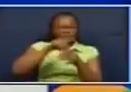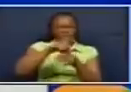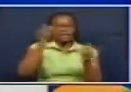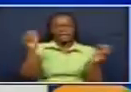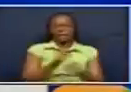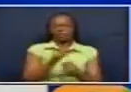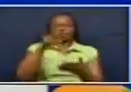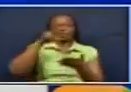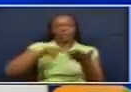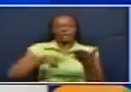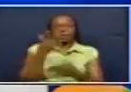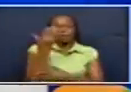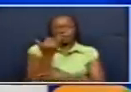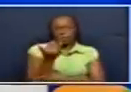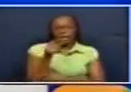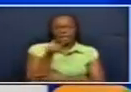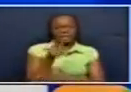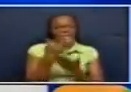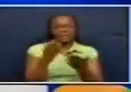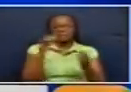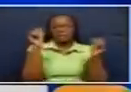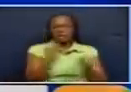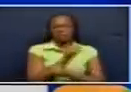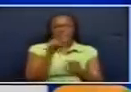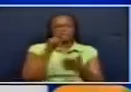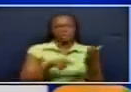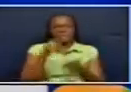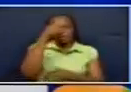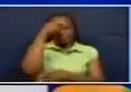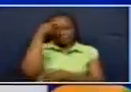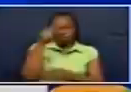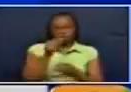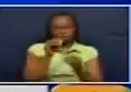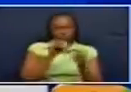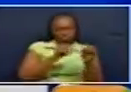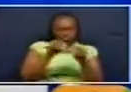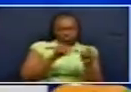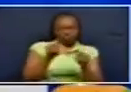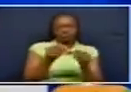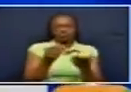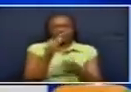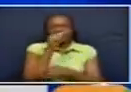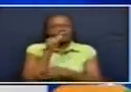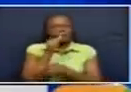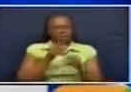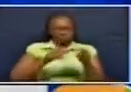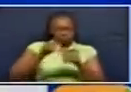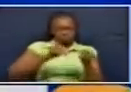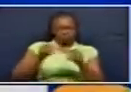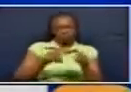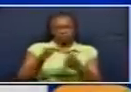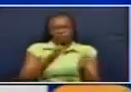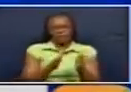it, because it is just something that they cannot read due to the encryption. In the back end, we put in mechanisms to